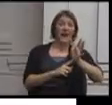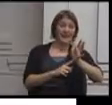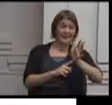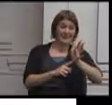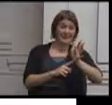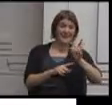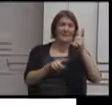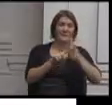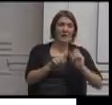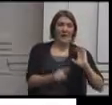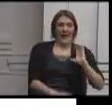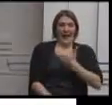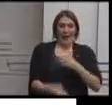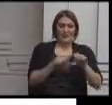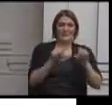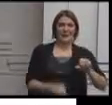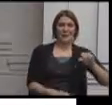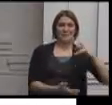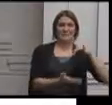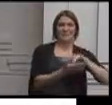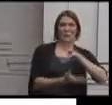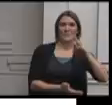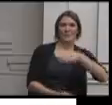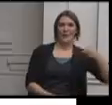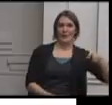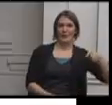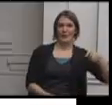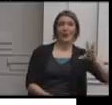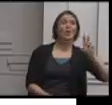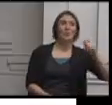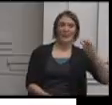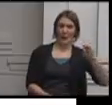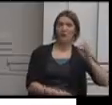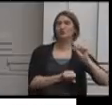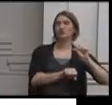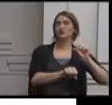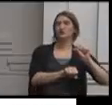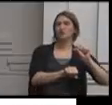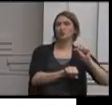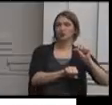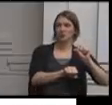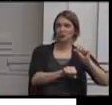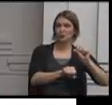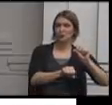response time from Station 2 at an average of 30 miles an hour.